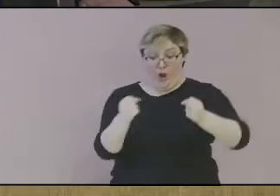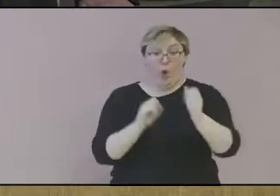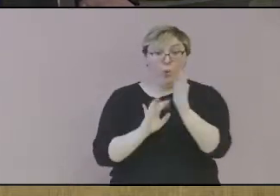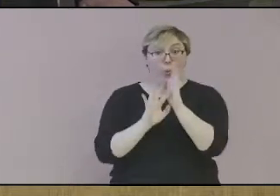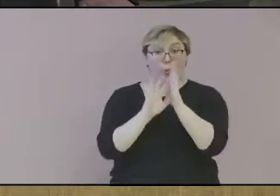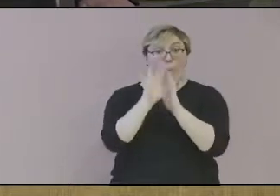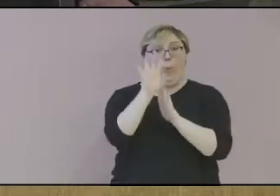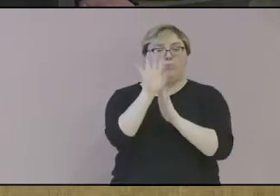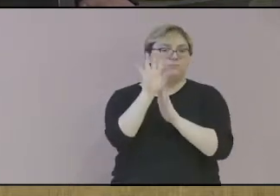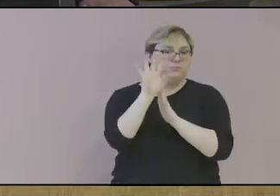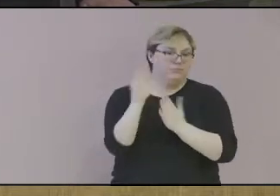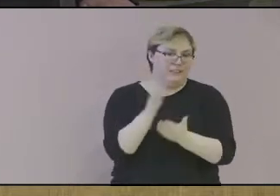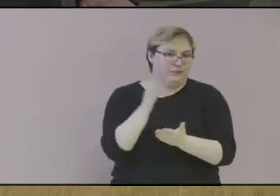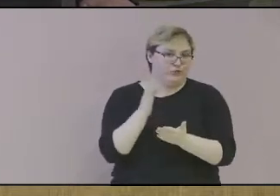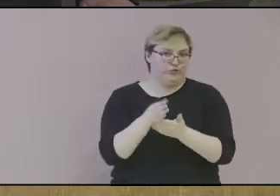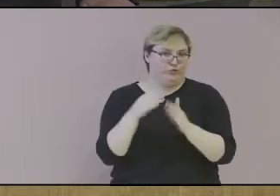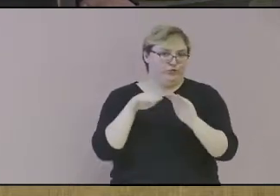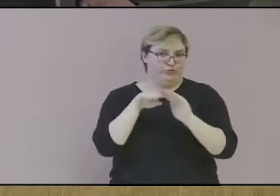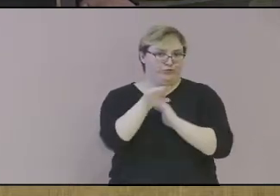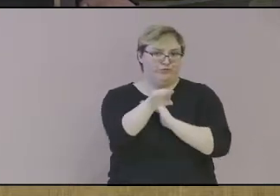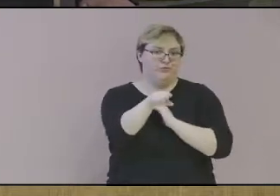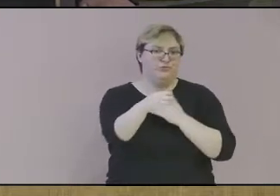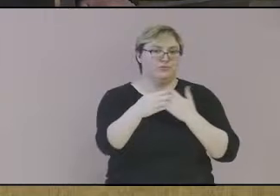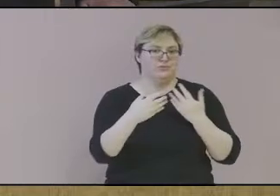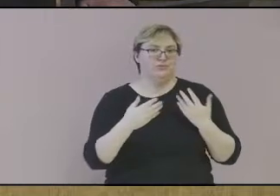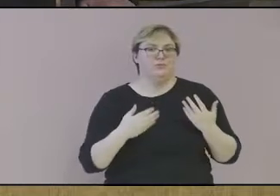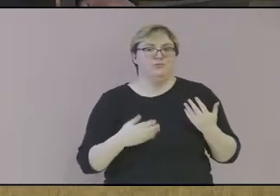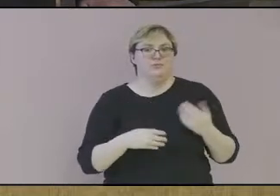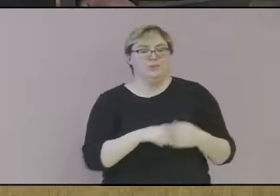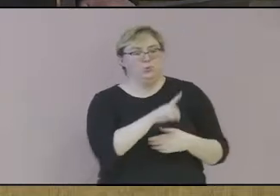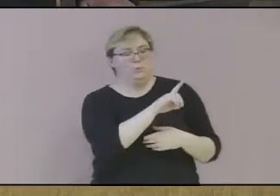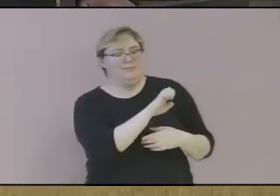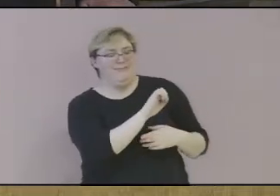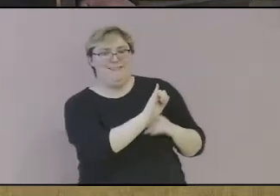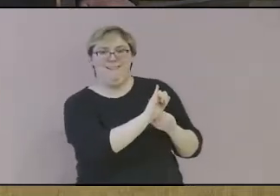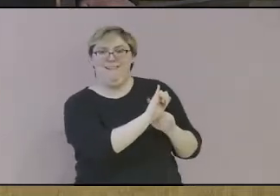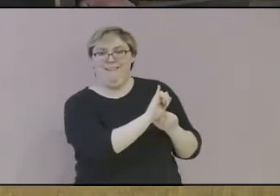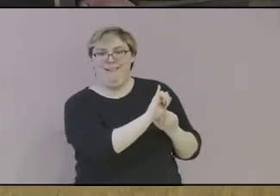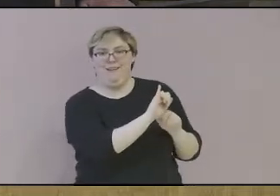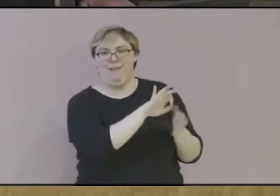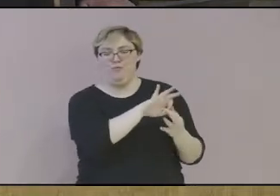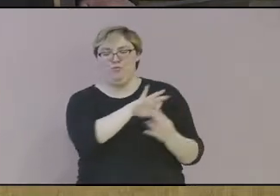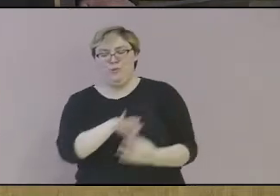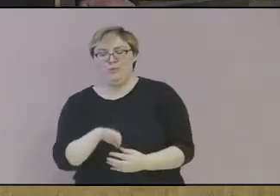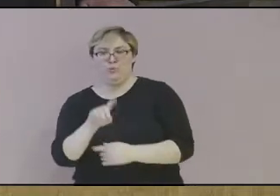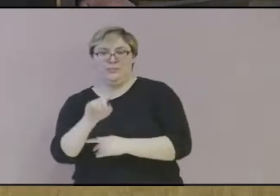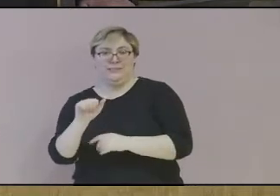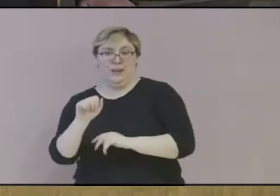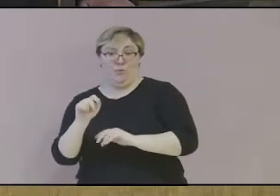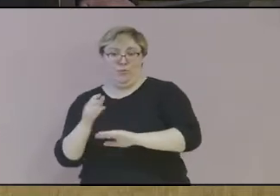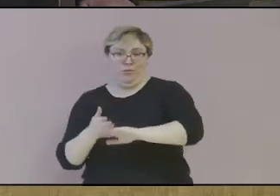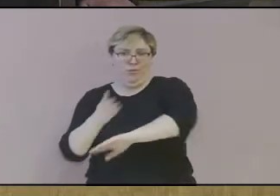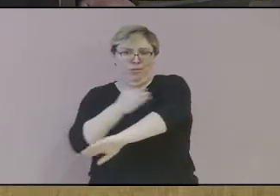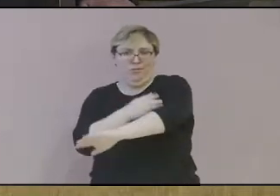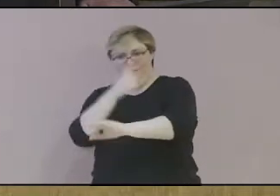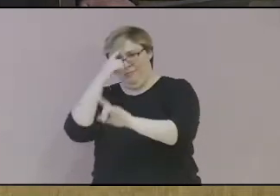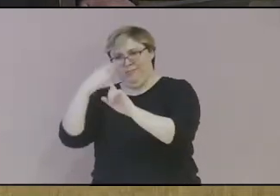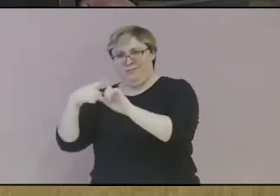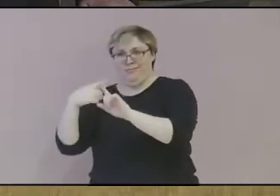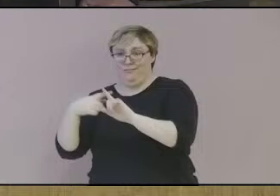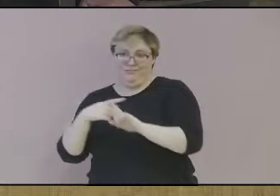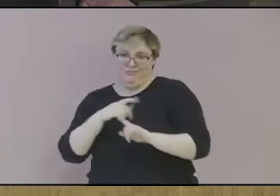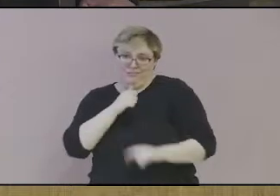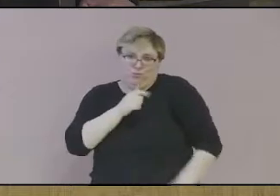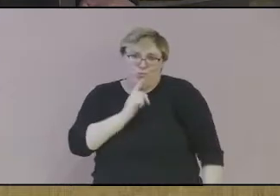problem with DEI providing employment for disabled people is absolutely untrue if you look at the numbers. My